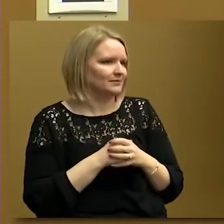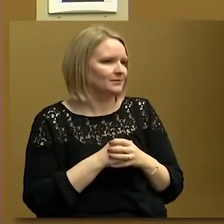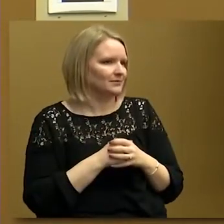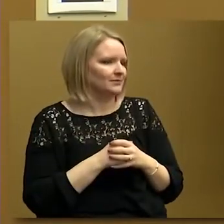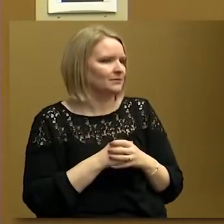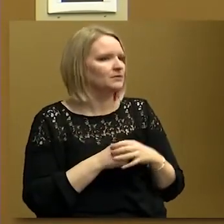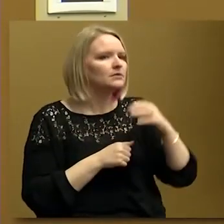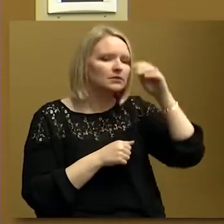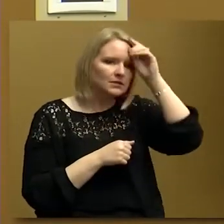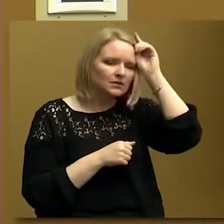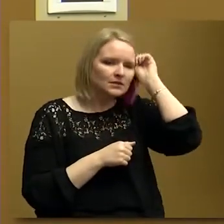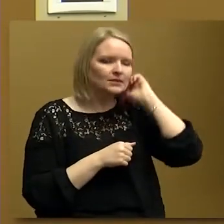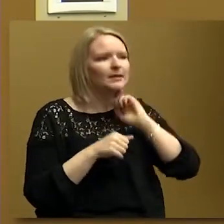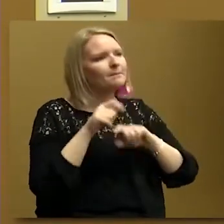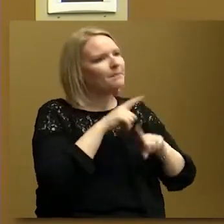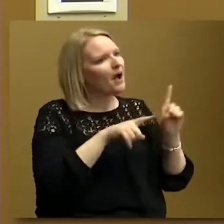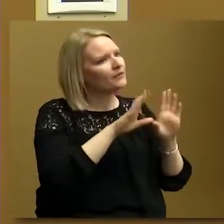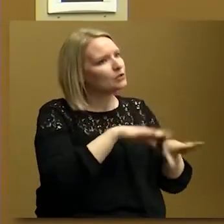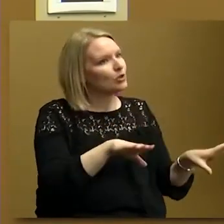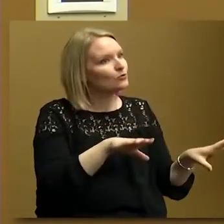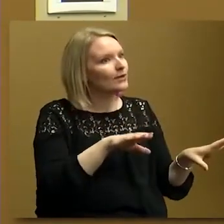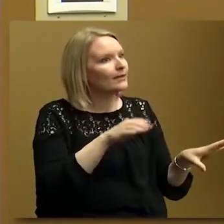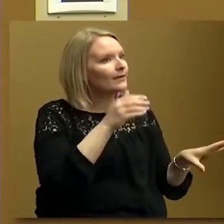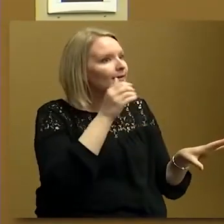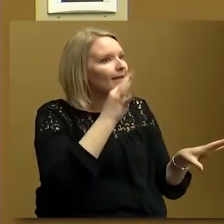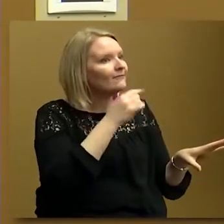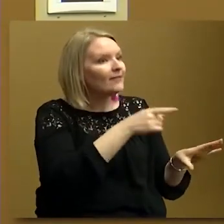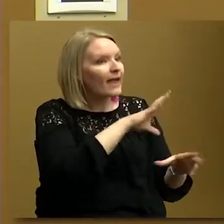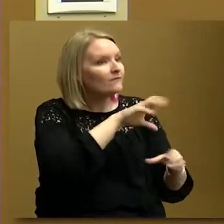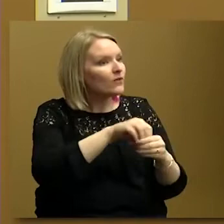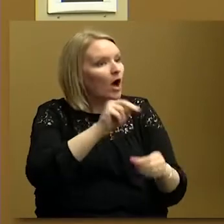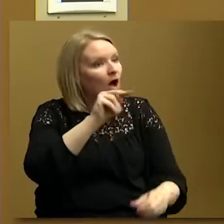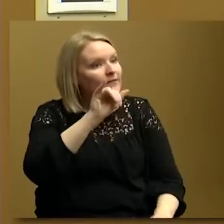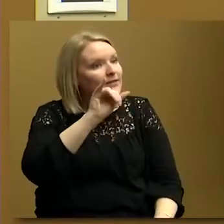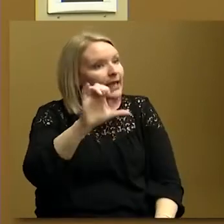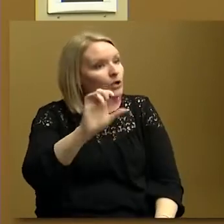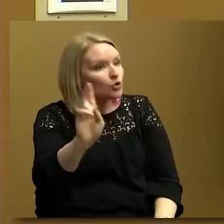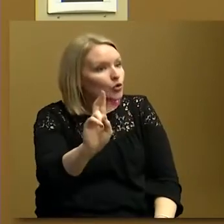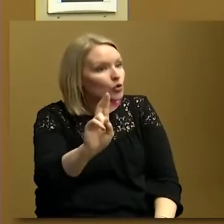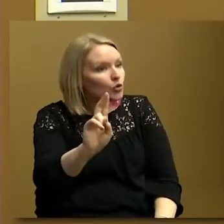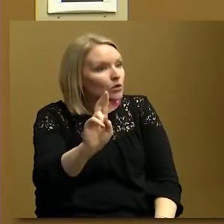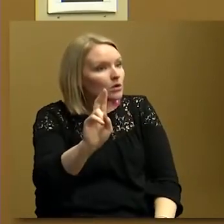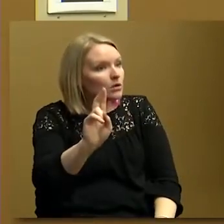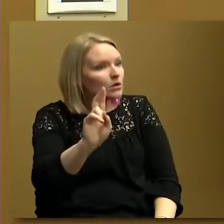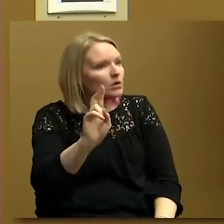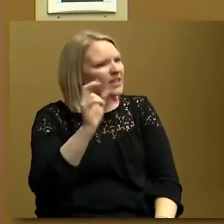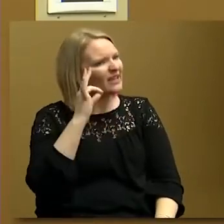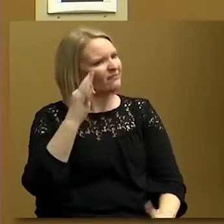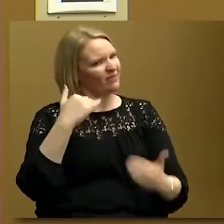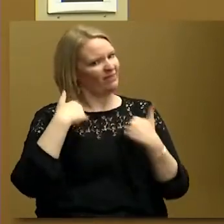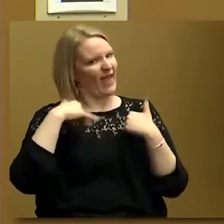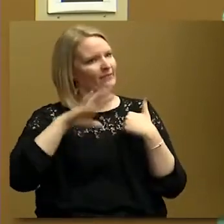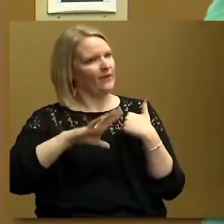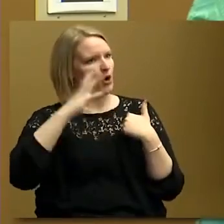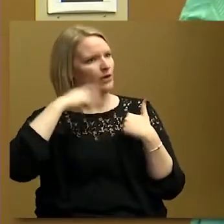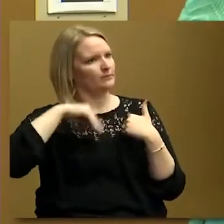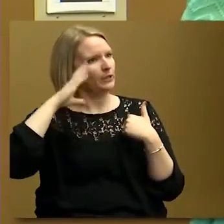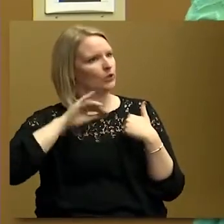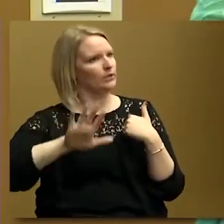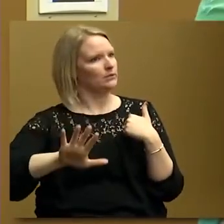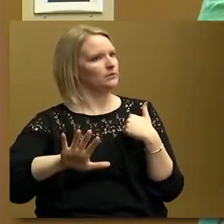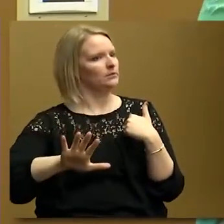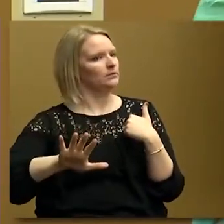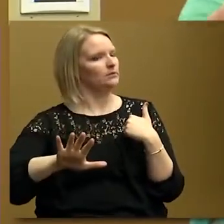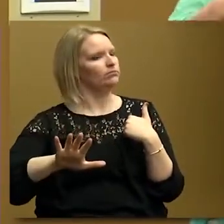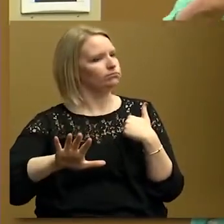But see, our kids, if they've been in that NICU situation, if they've been in those kind of environments for a